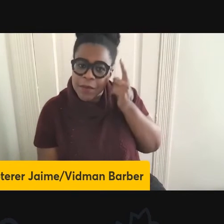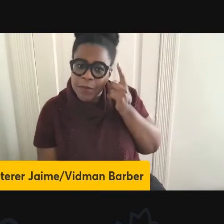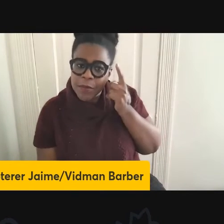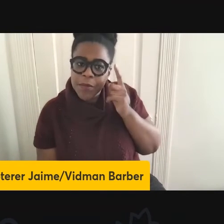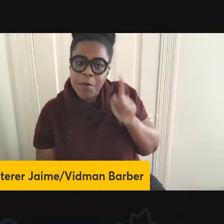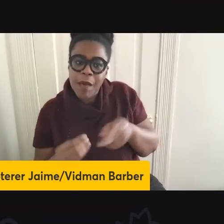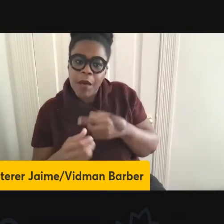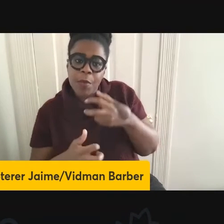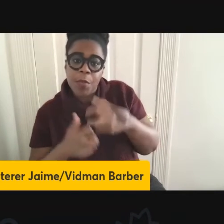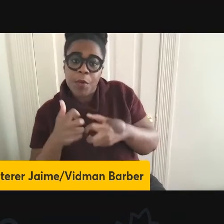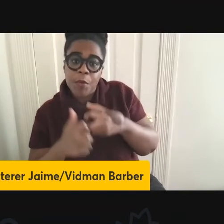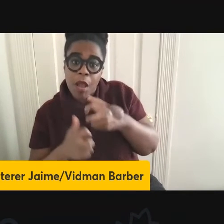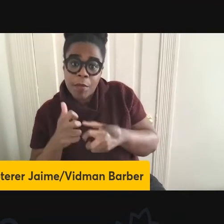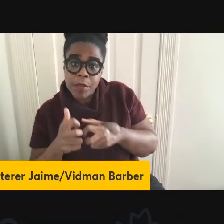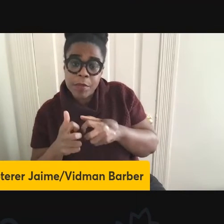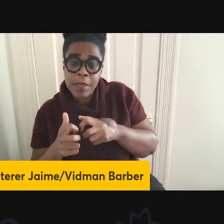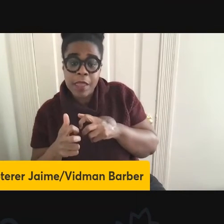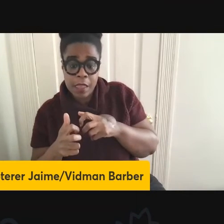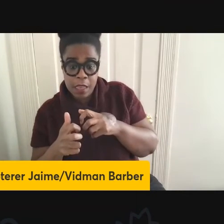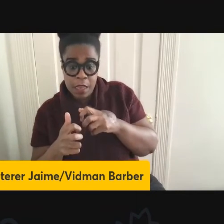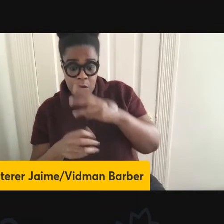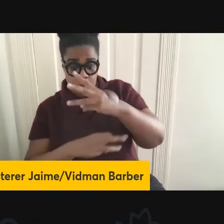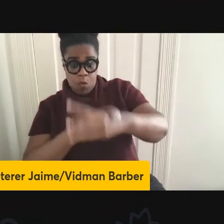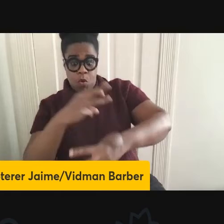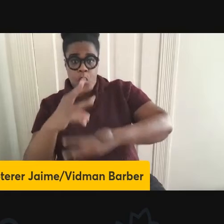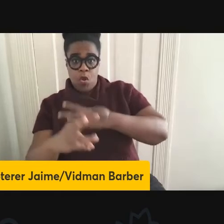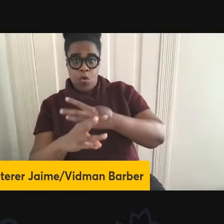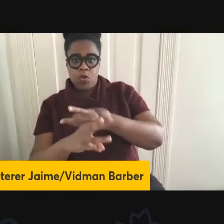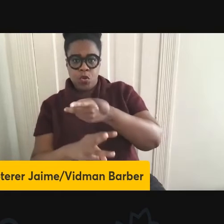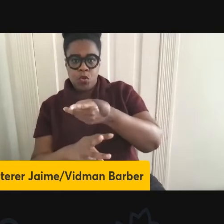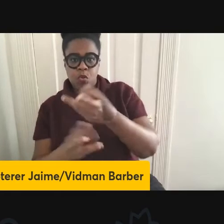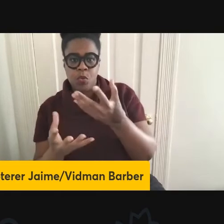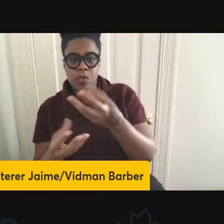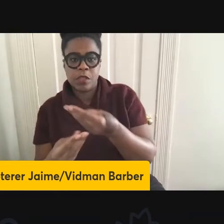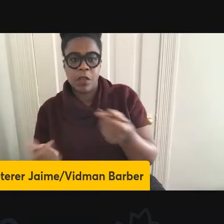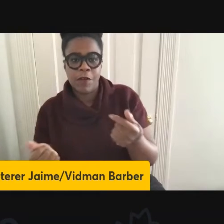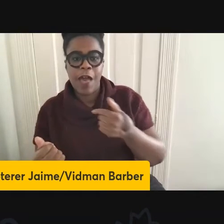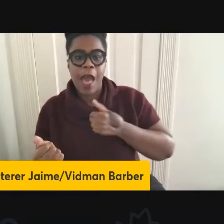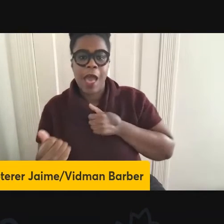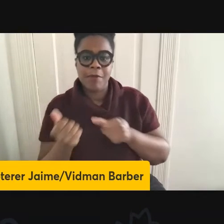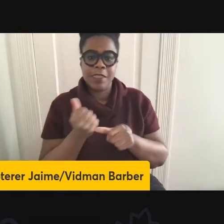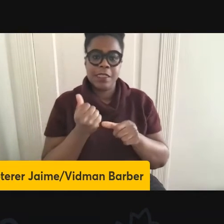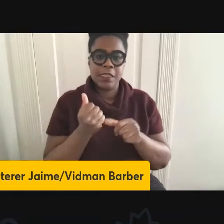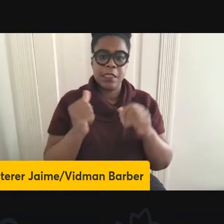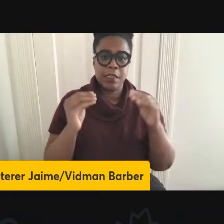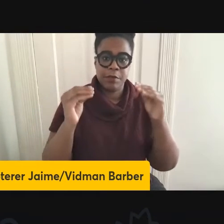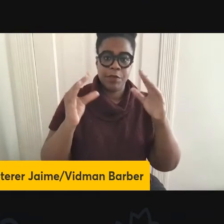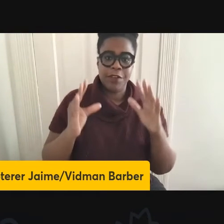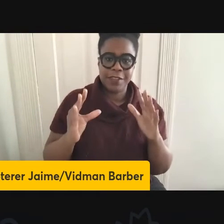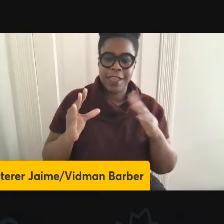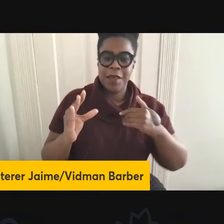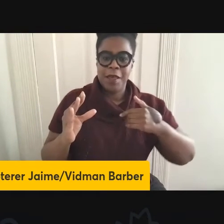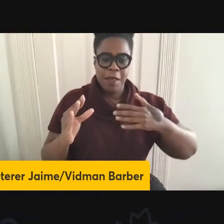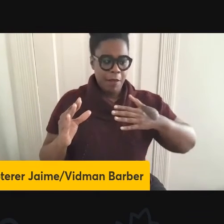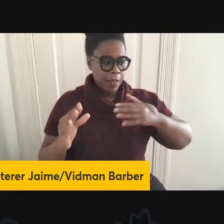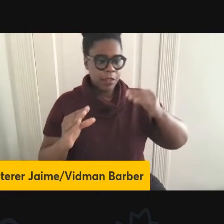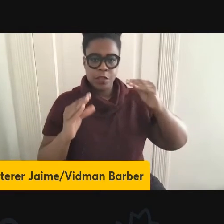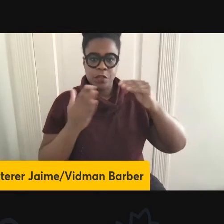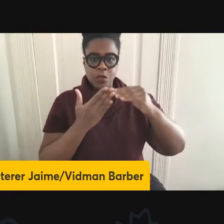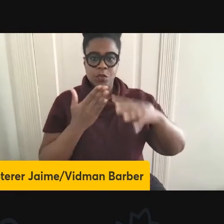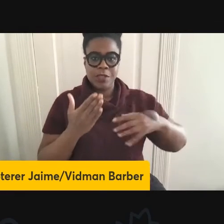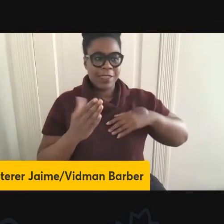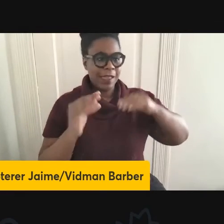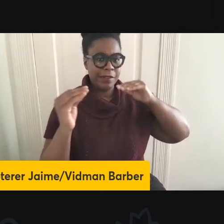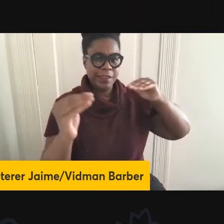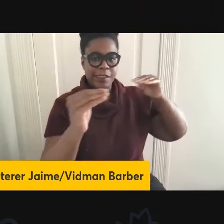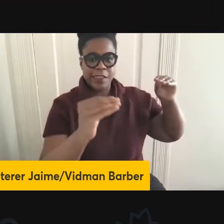in the world that you want to solve. Um, I'm an assistant professor and I teach students all the time. And